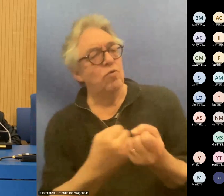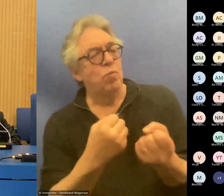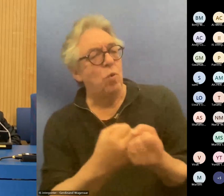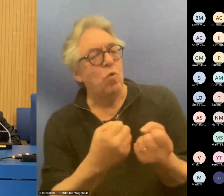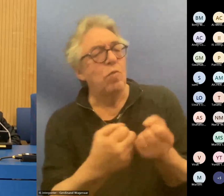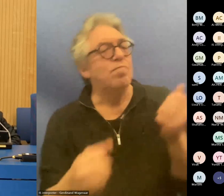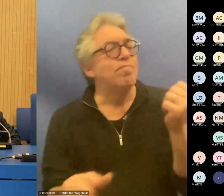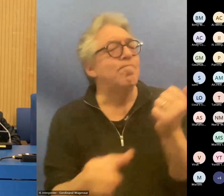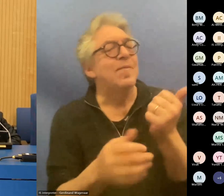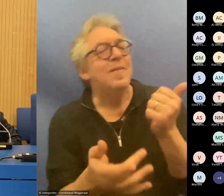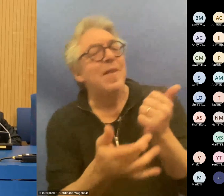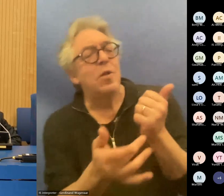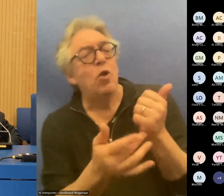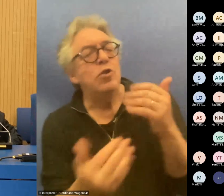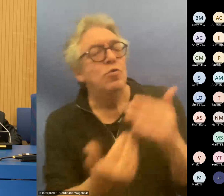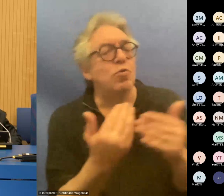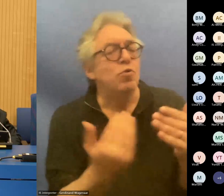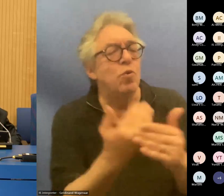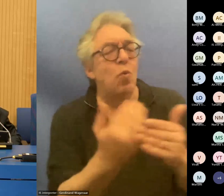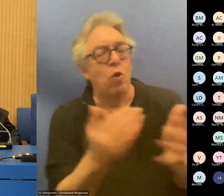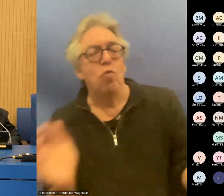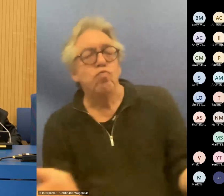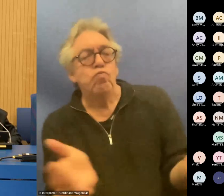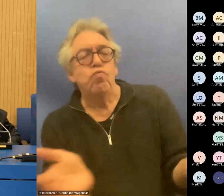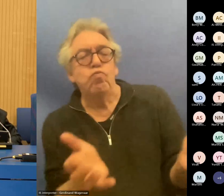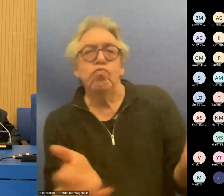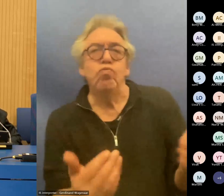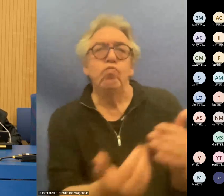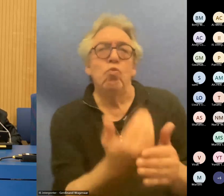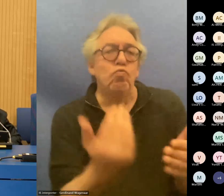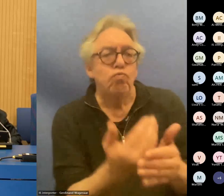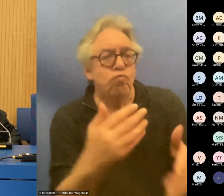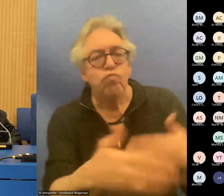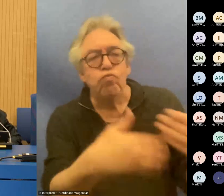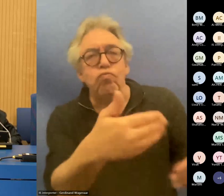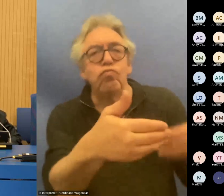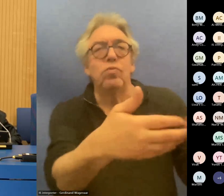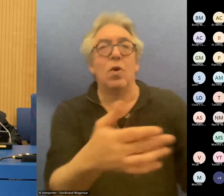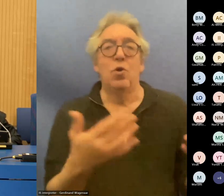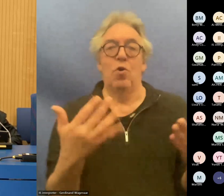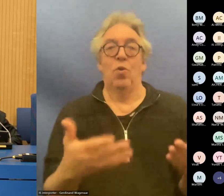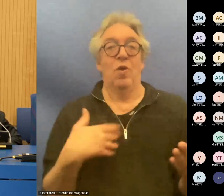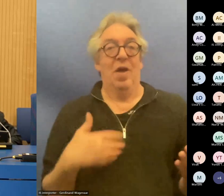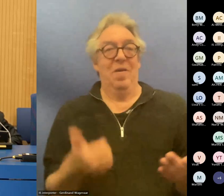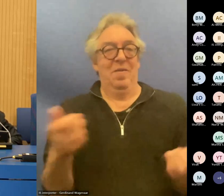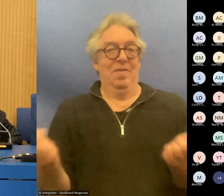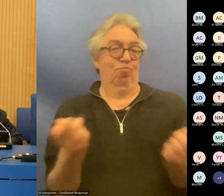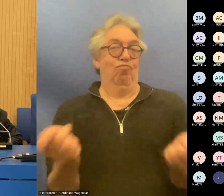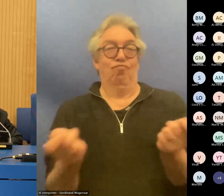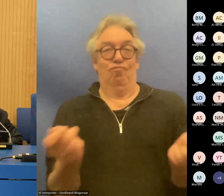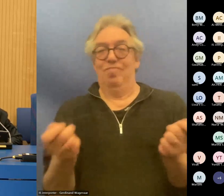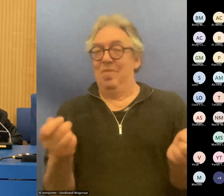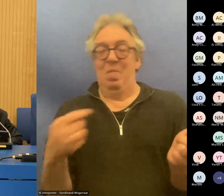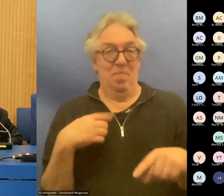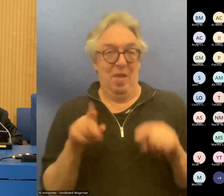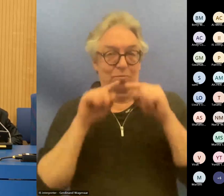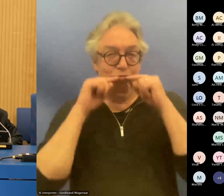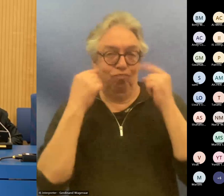today, I will be moderating or chairing this session, which I'm very proud to be surrounded